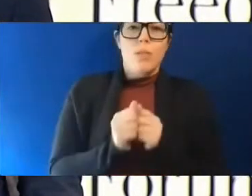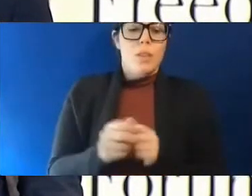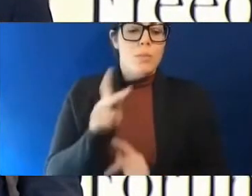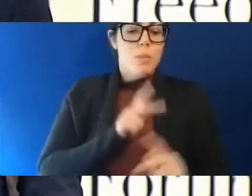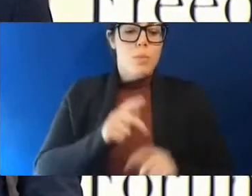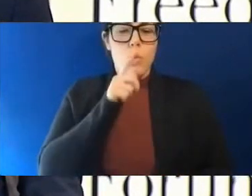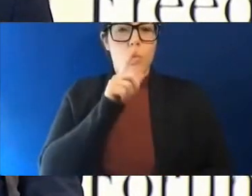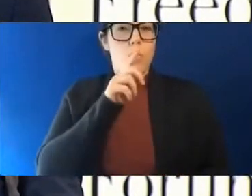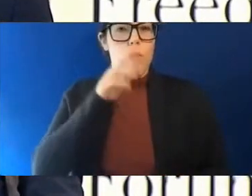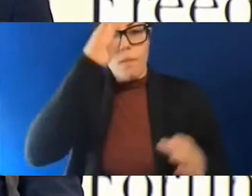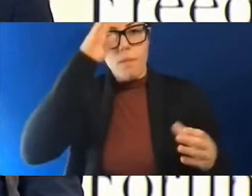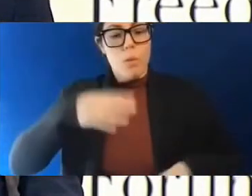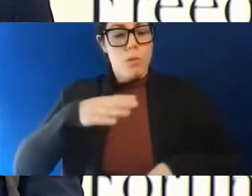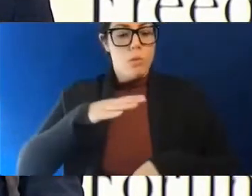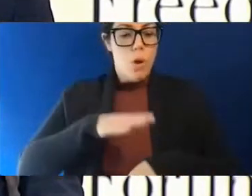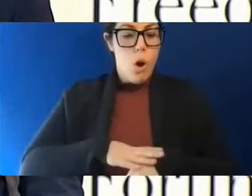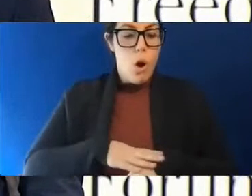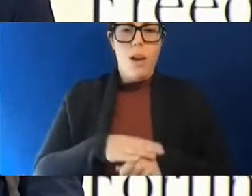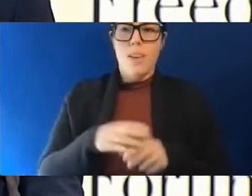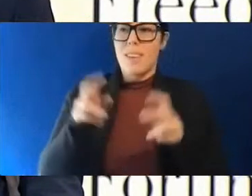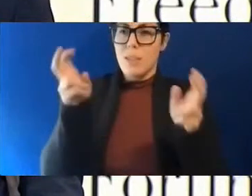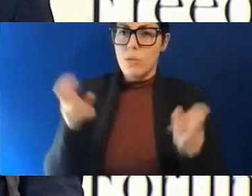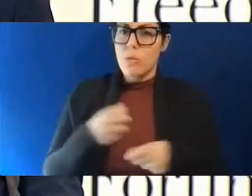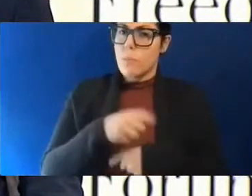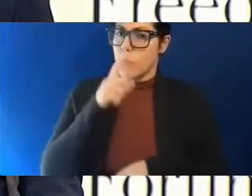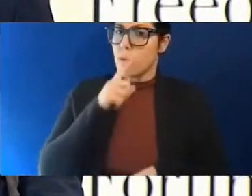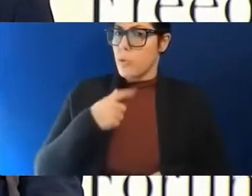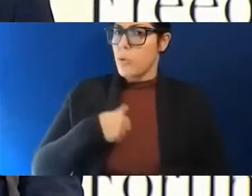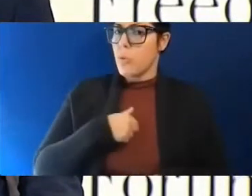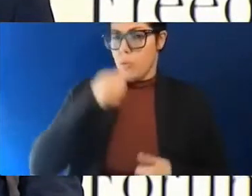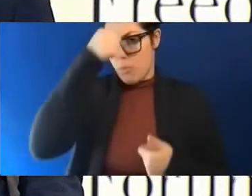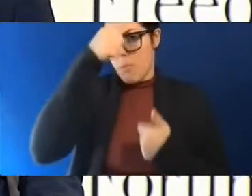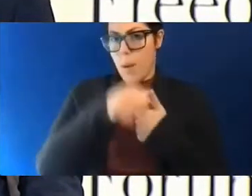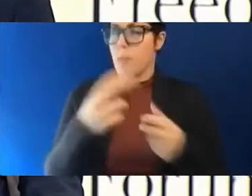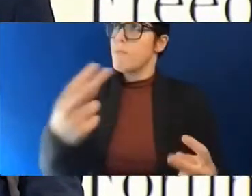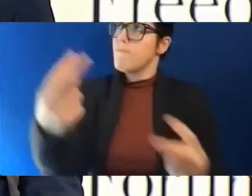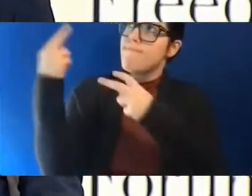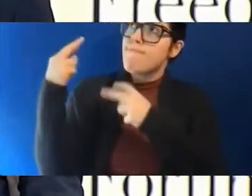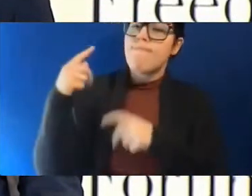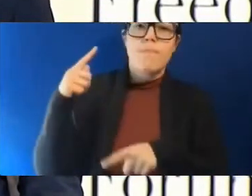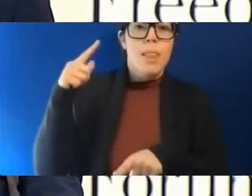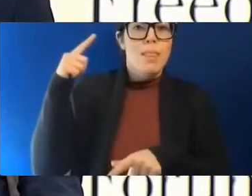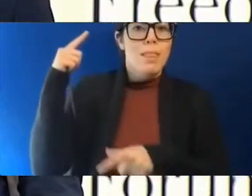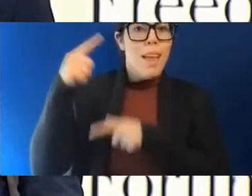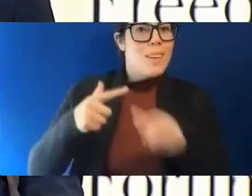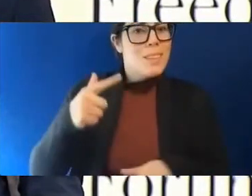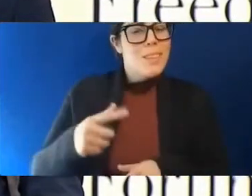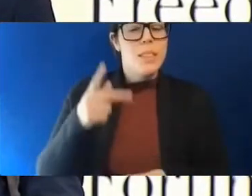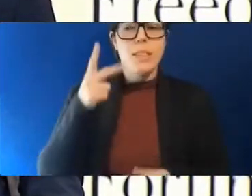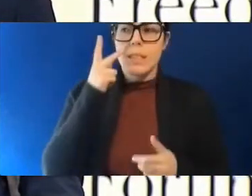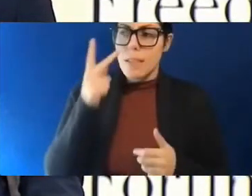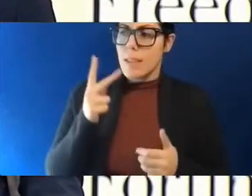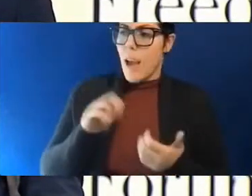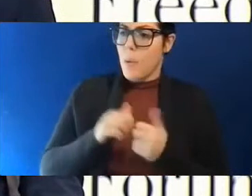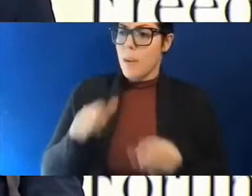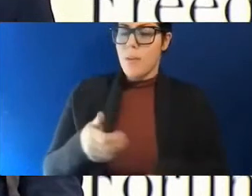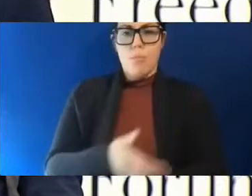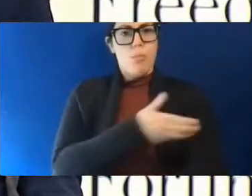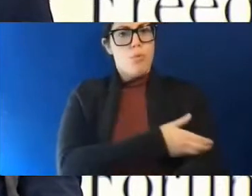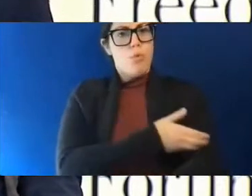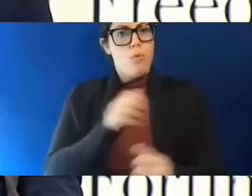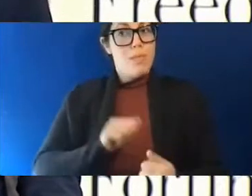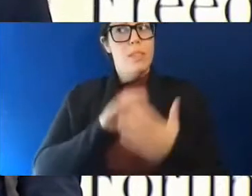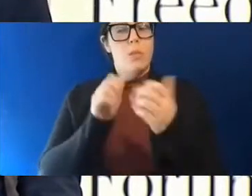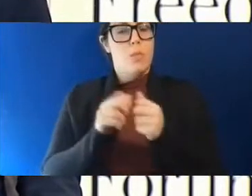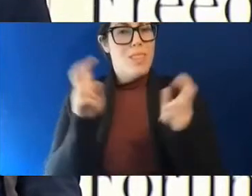who are focused on these issues in order to make sure that we remember that legacy and we vow to improve the way we deal with these issues in our country. I